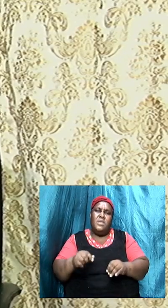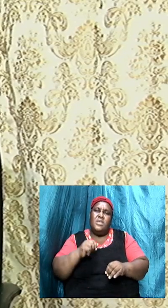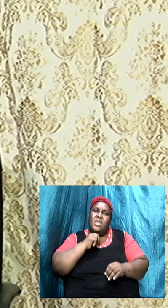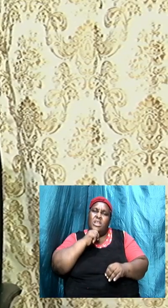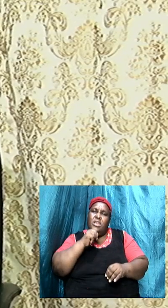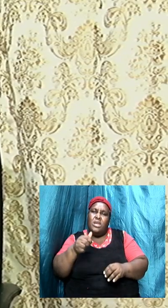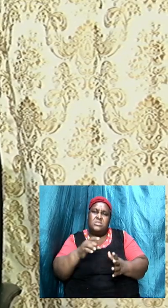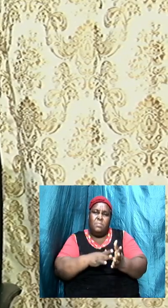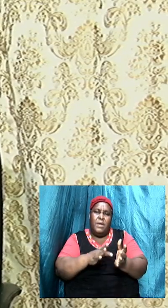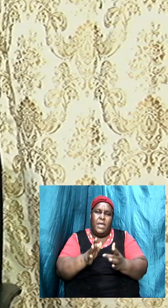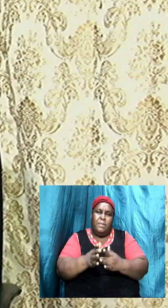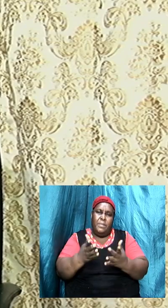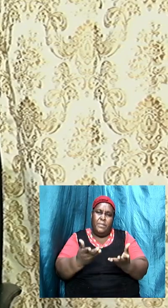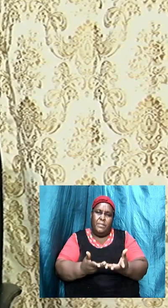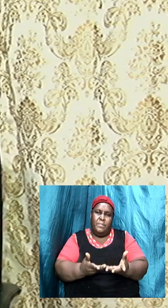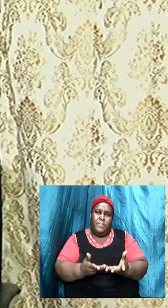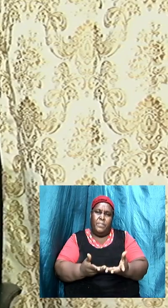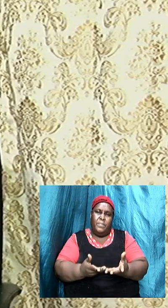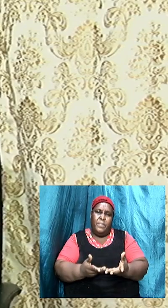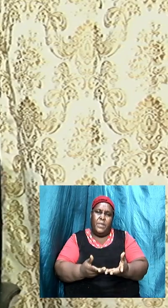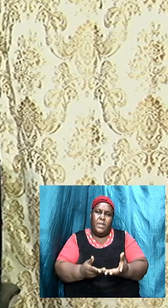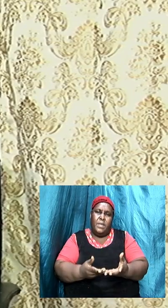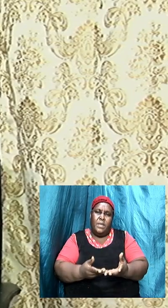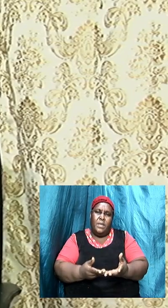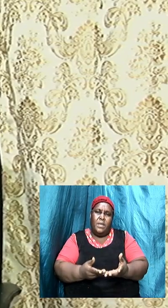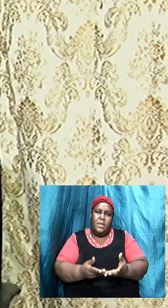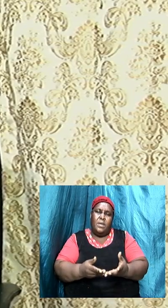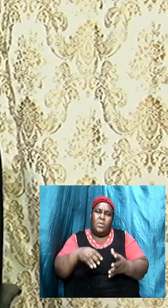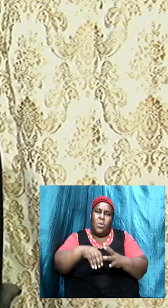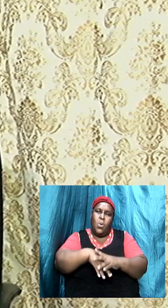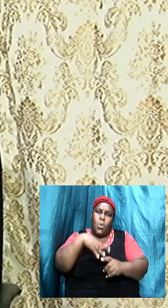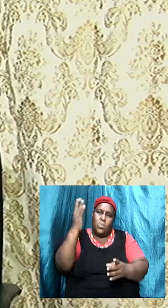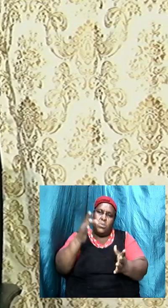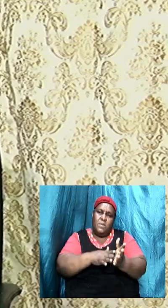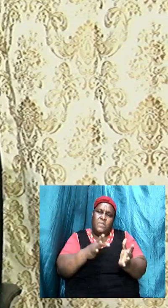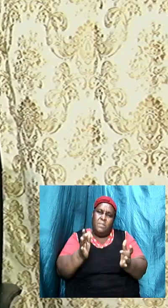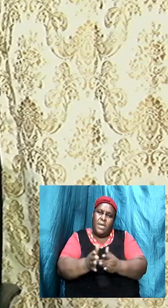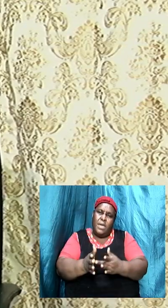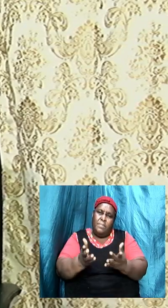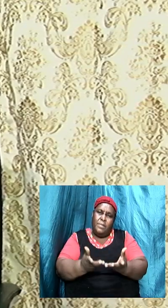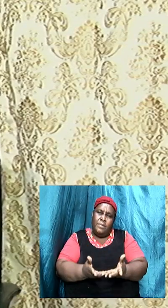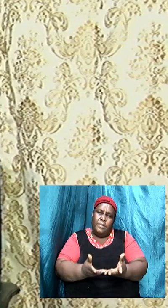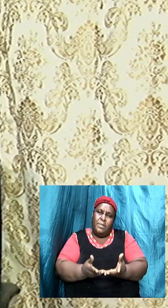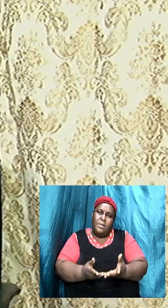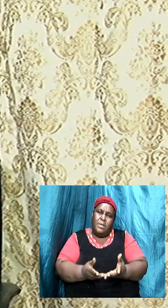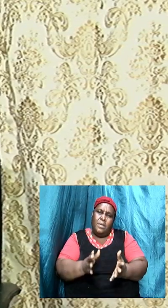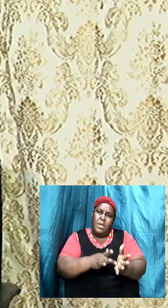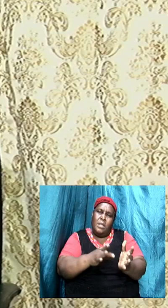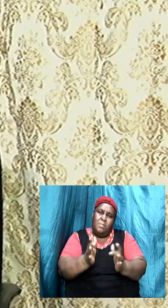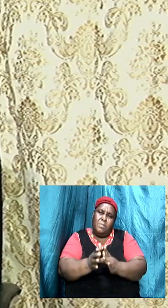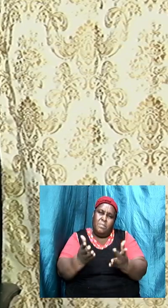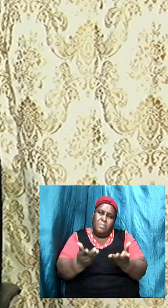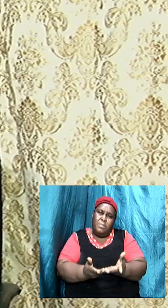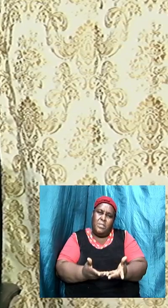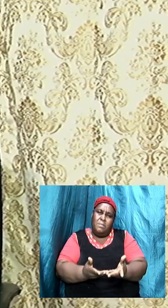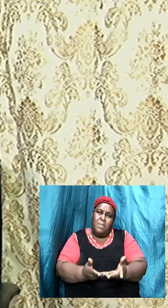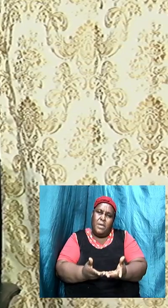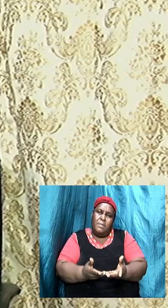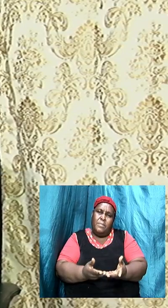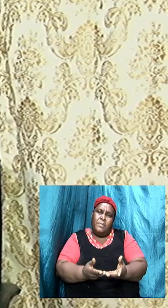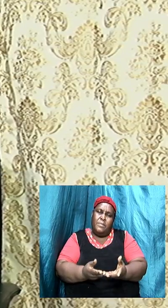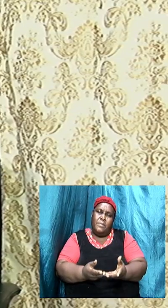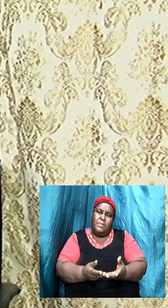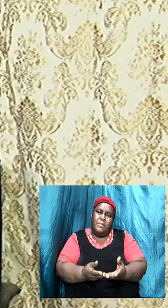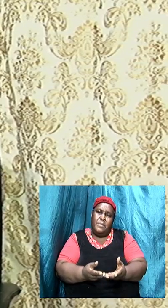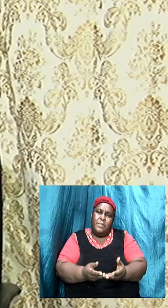unbiblical. It can be extra biblical. It can be biblical based.